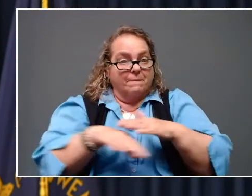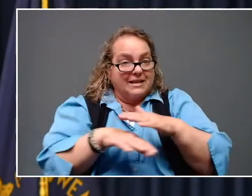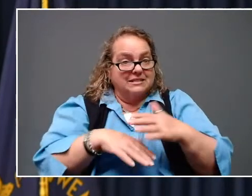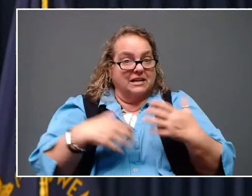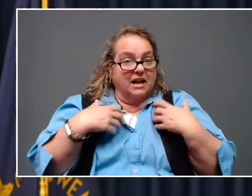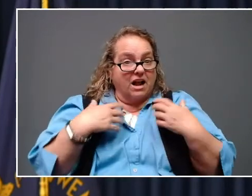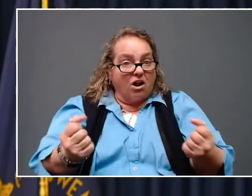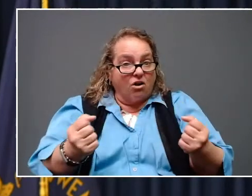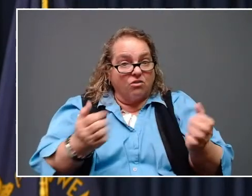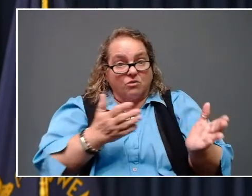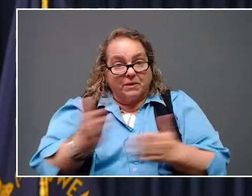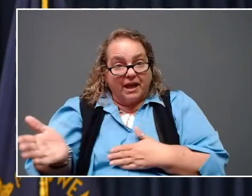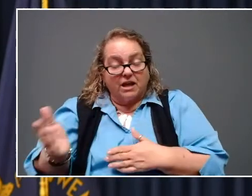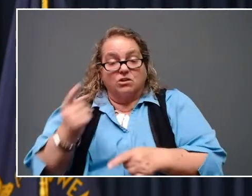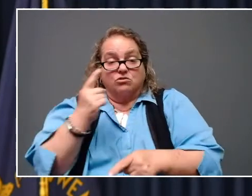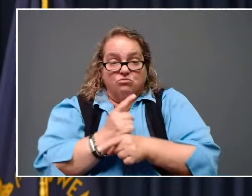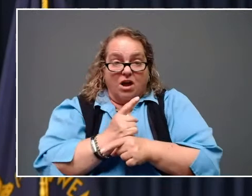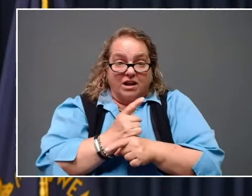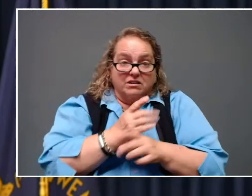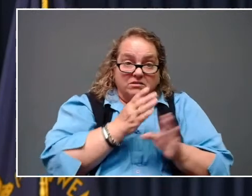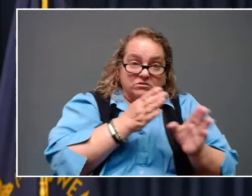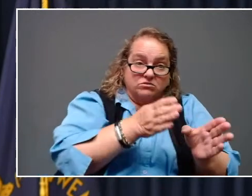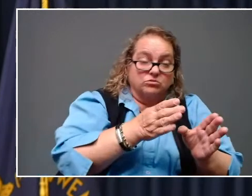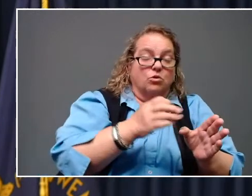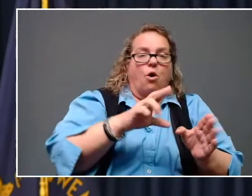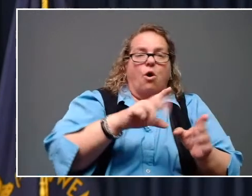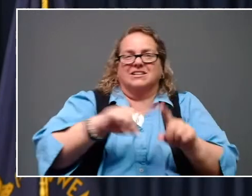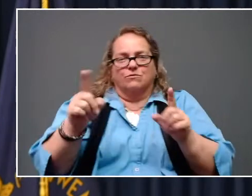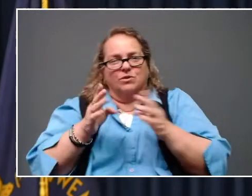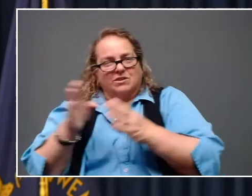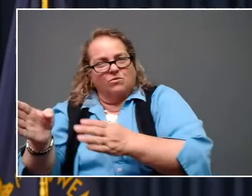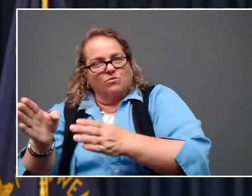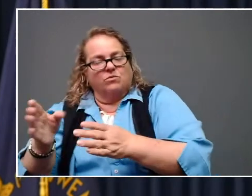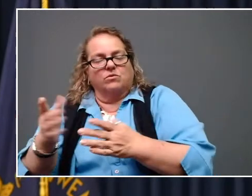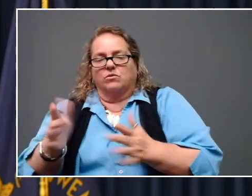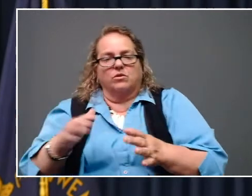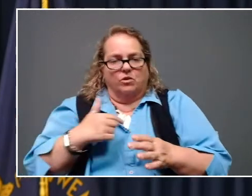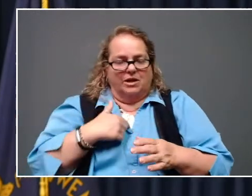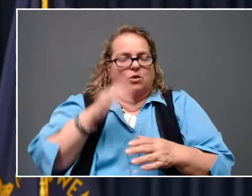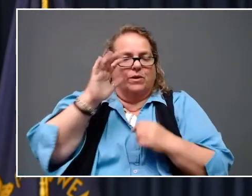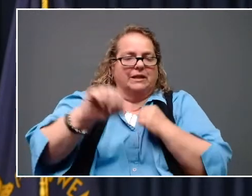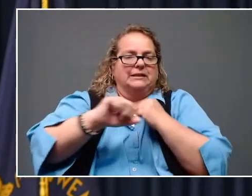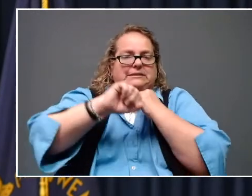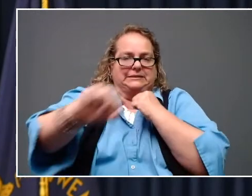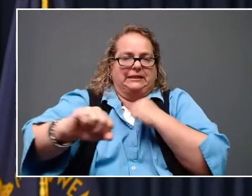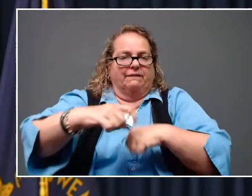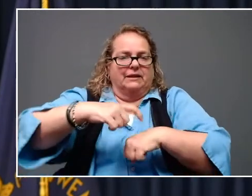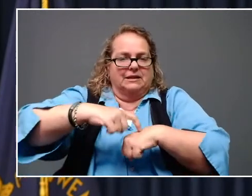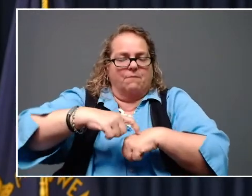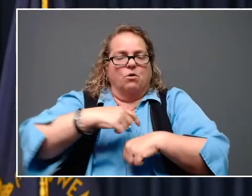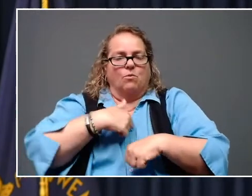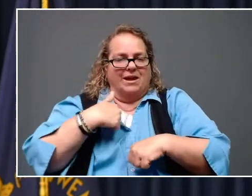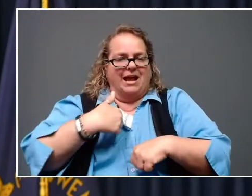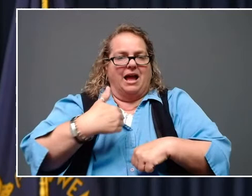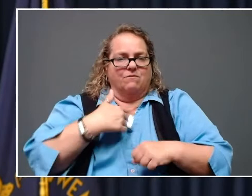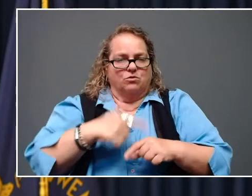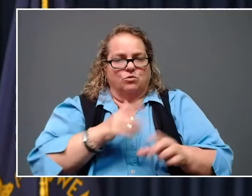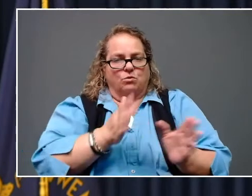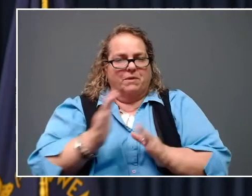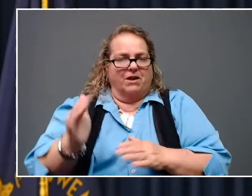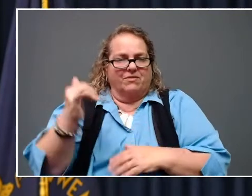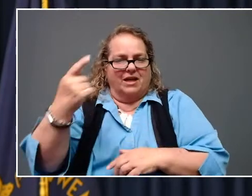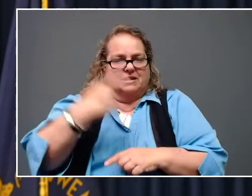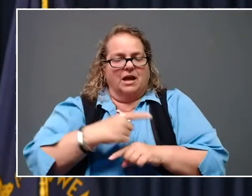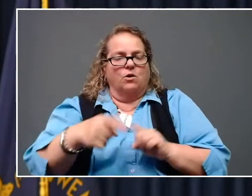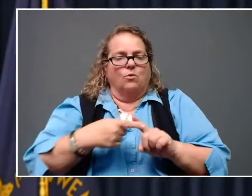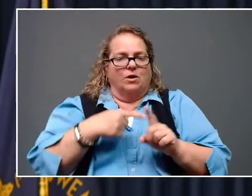right direction to go or not. This is going to extend the time that we have to prepare for that day that we transition.